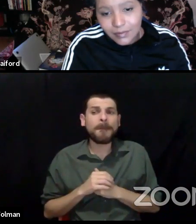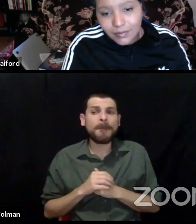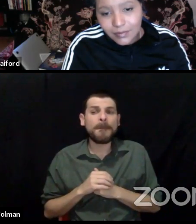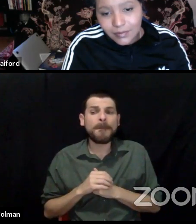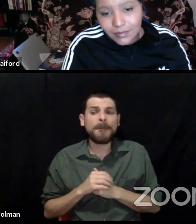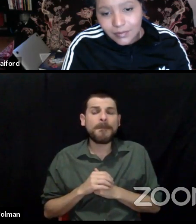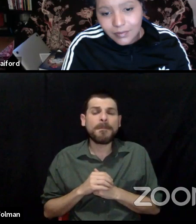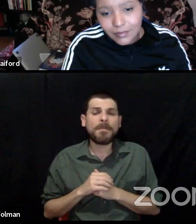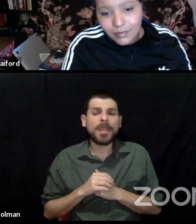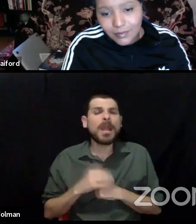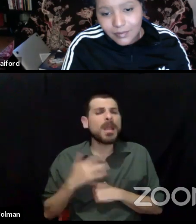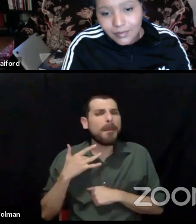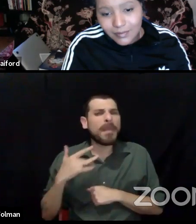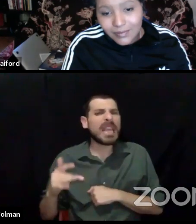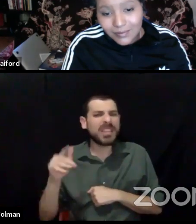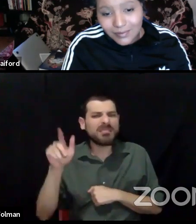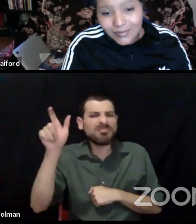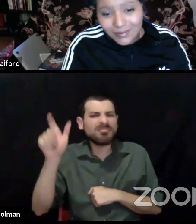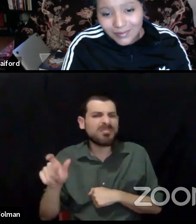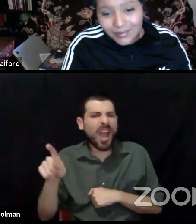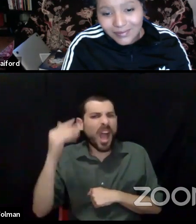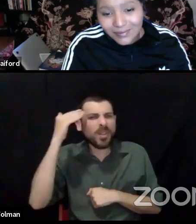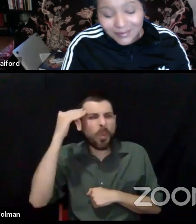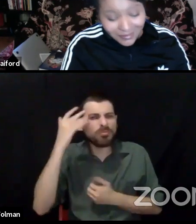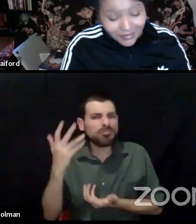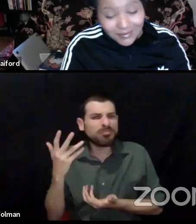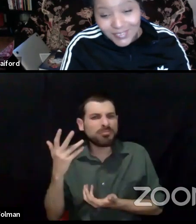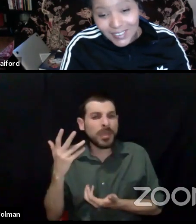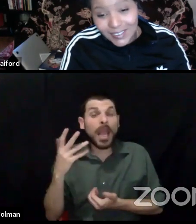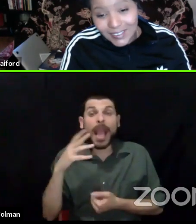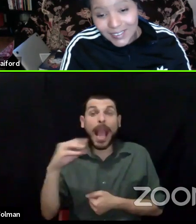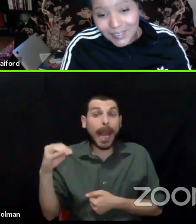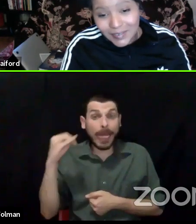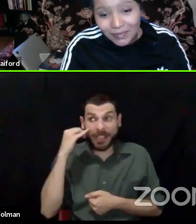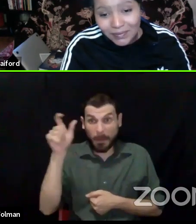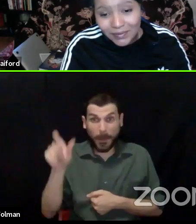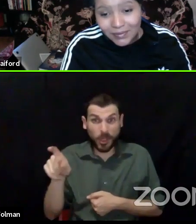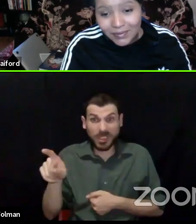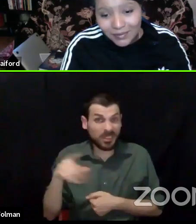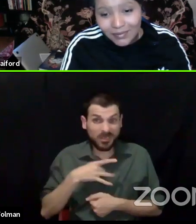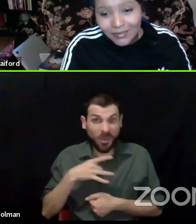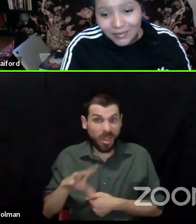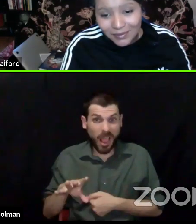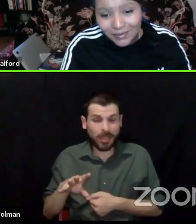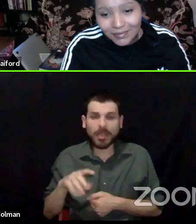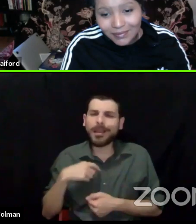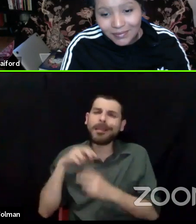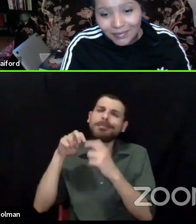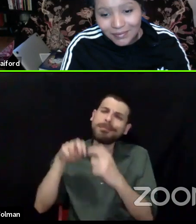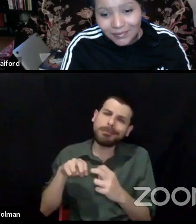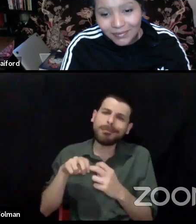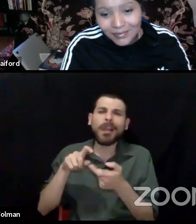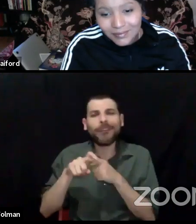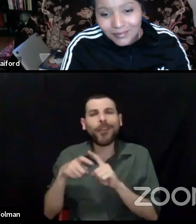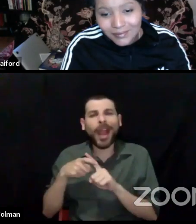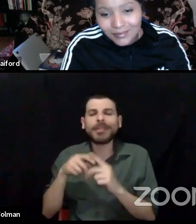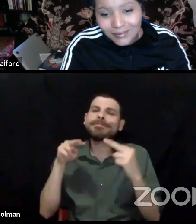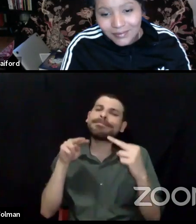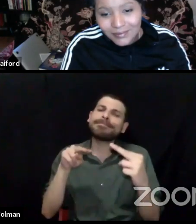know, if something was messed up, I could actually hold them accountable. Yeah. I could go sit down, look you in the face, and have